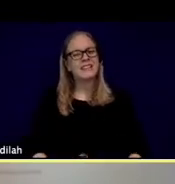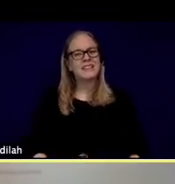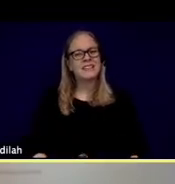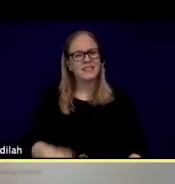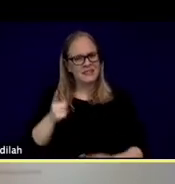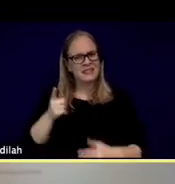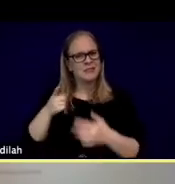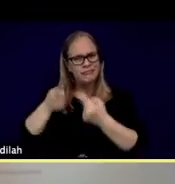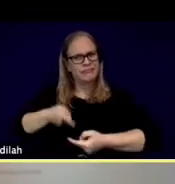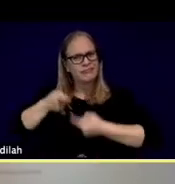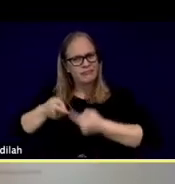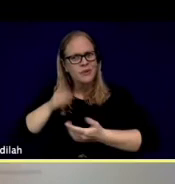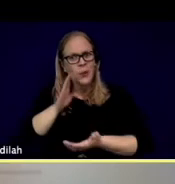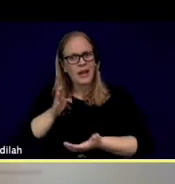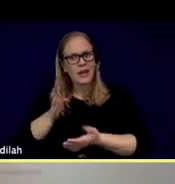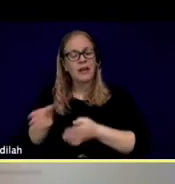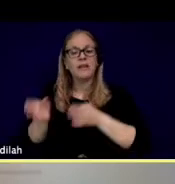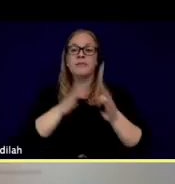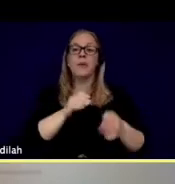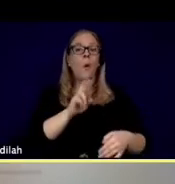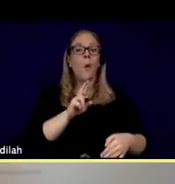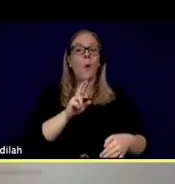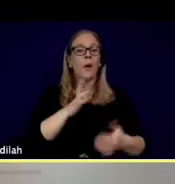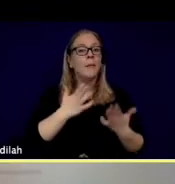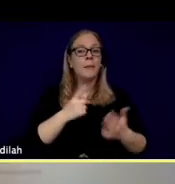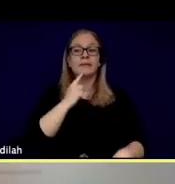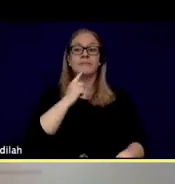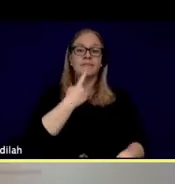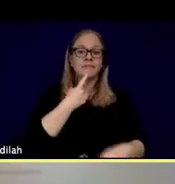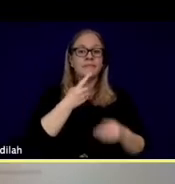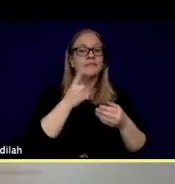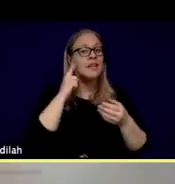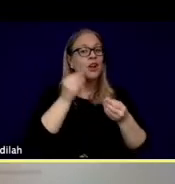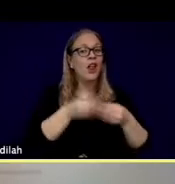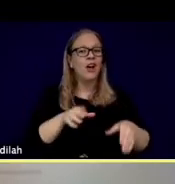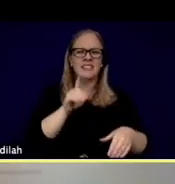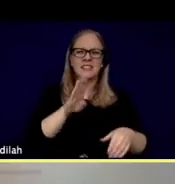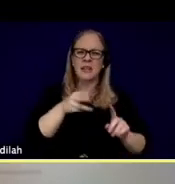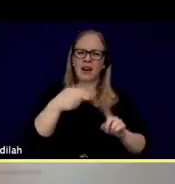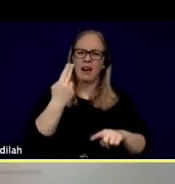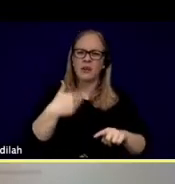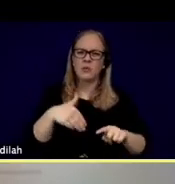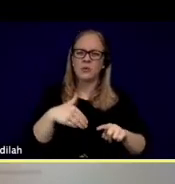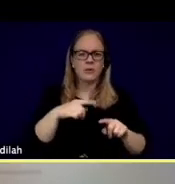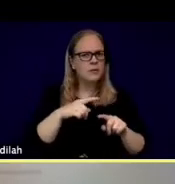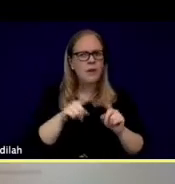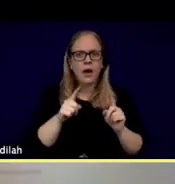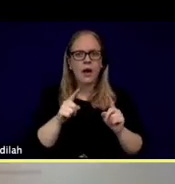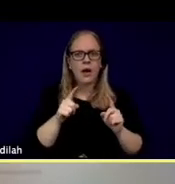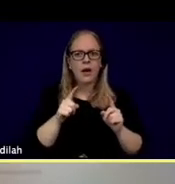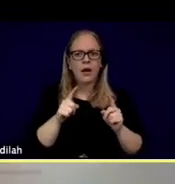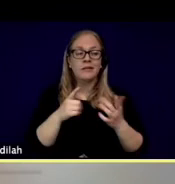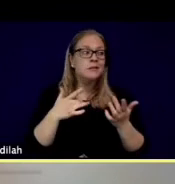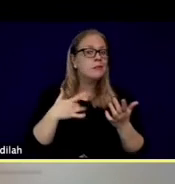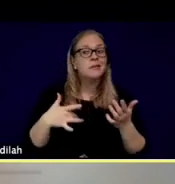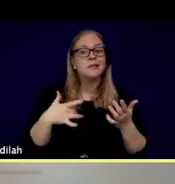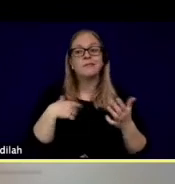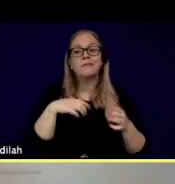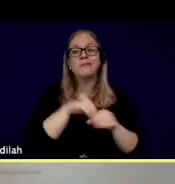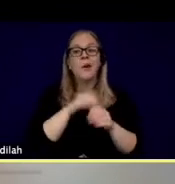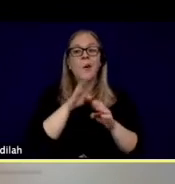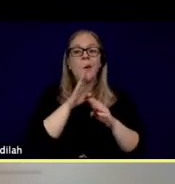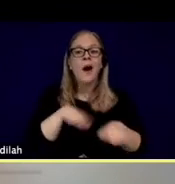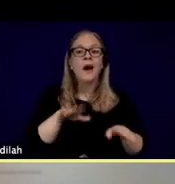the other hand, you may have a severe hearing loss, but almost all the time being in quiet